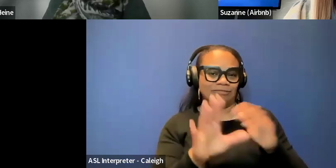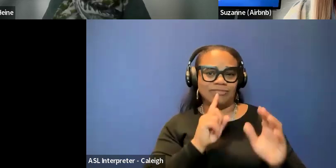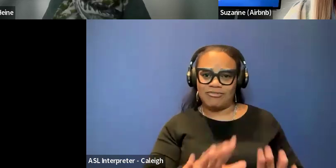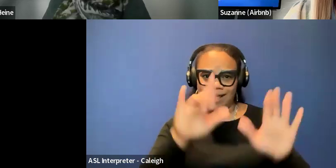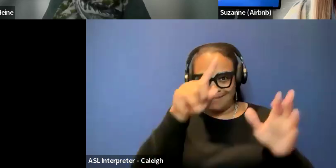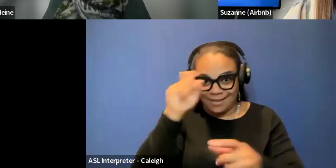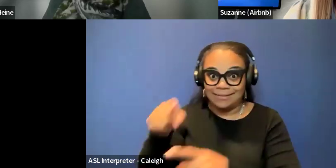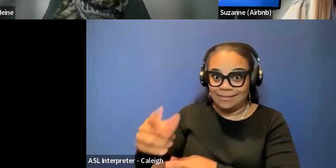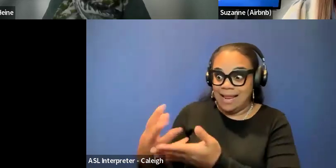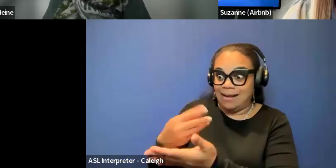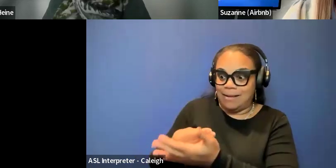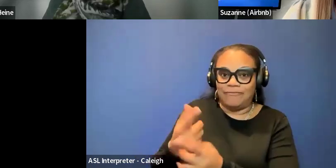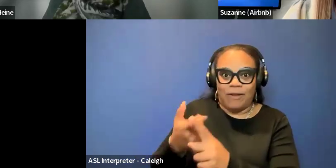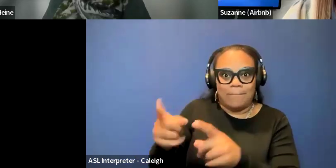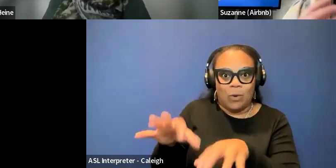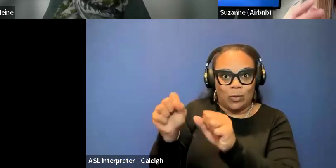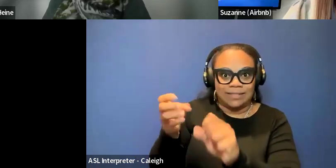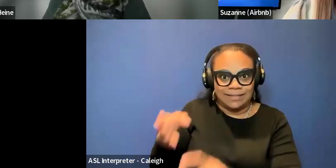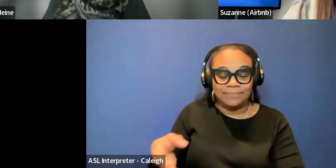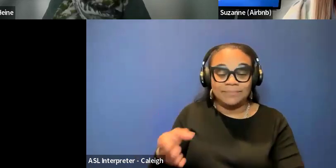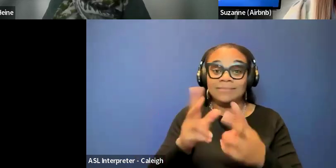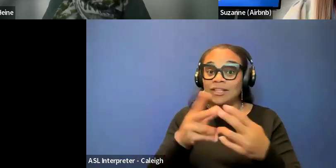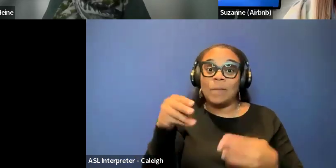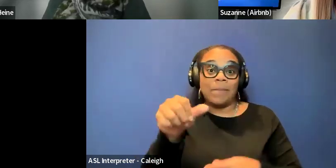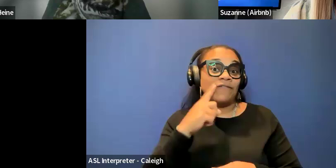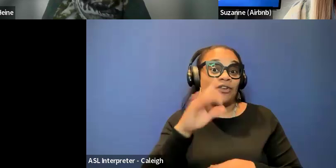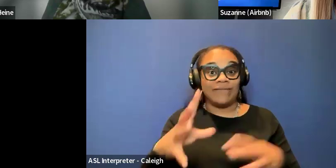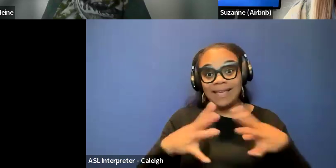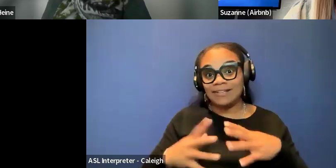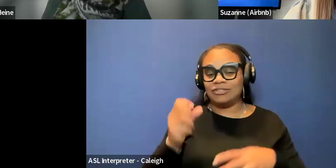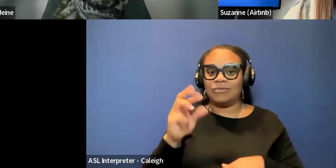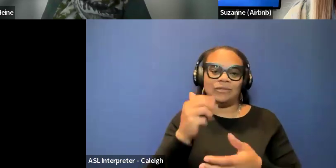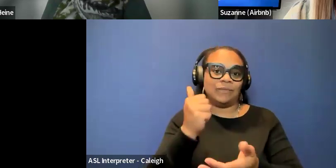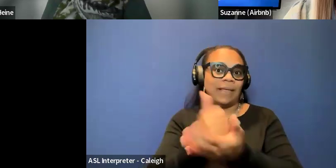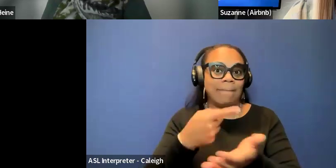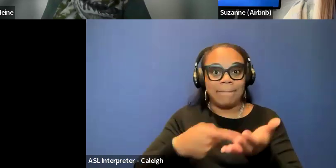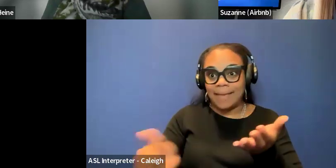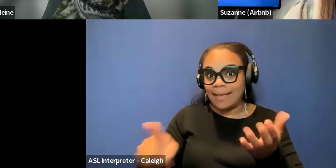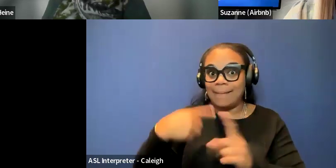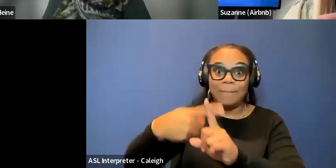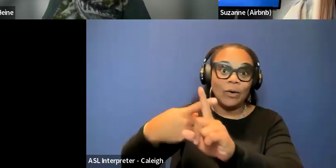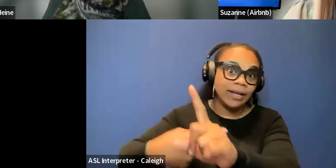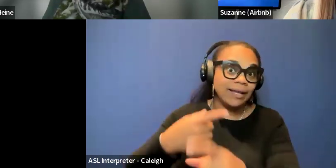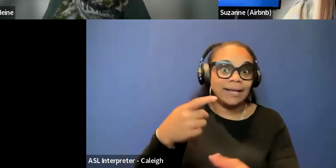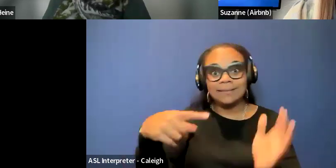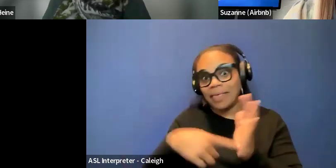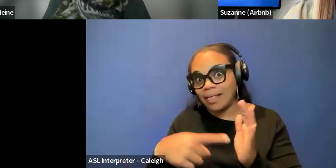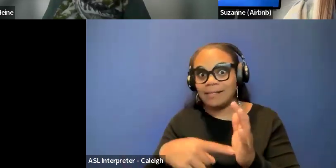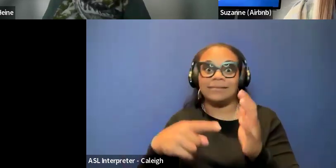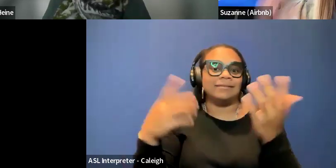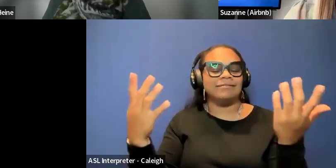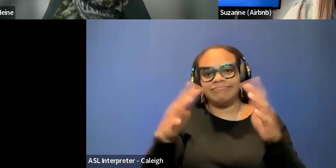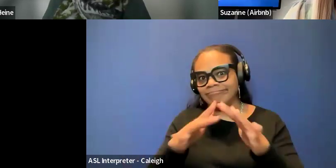income that I've made from hosting. So whether that's to pay for vacations, whether that is to help pay people's mortgage and their bills, the